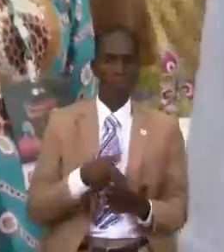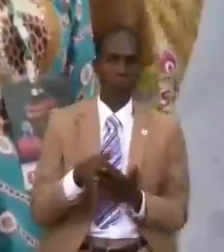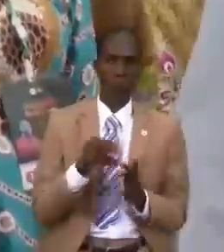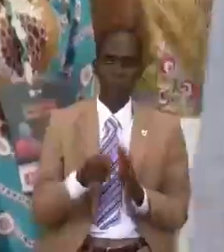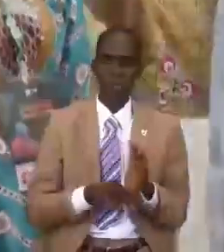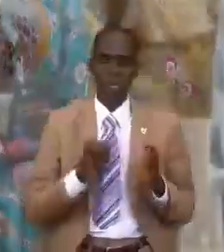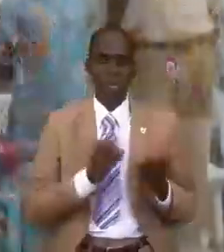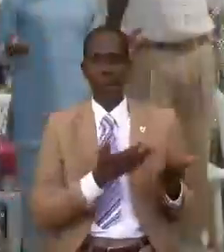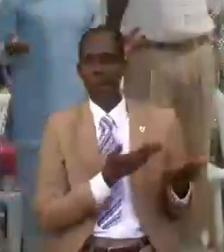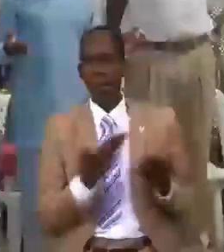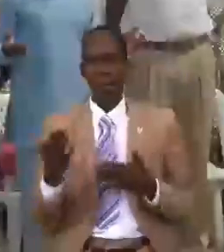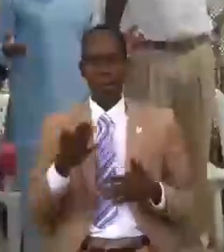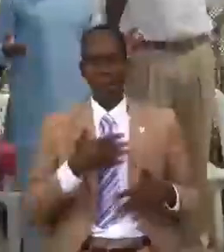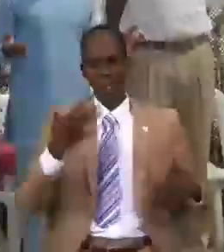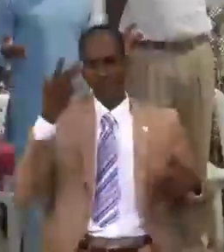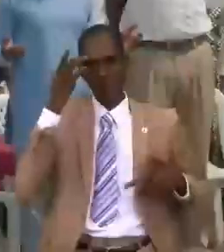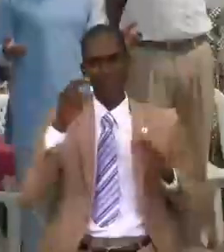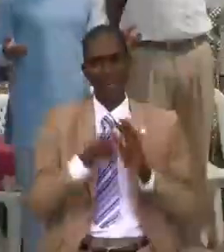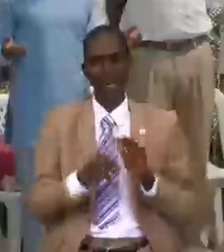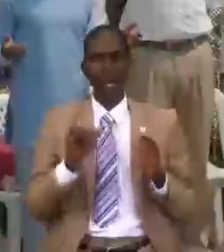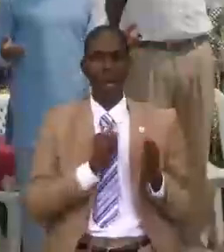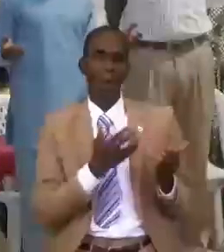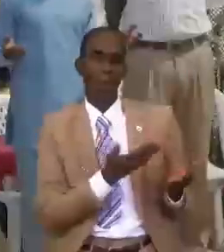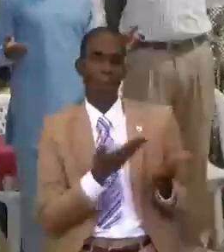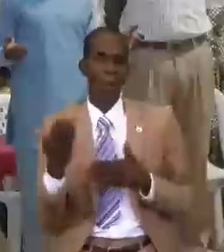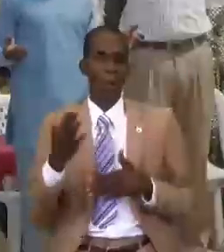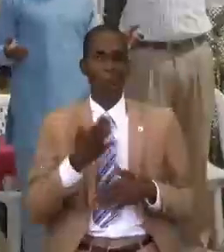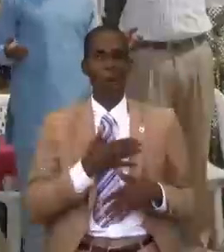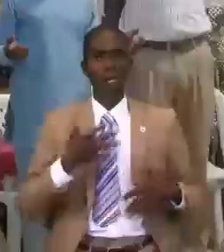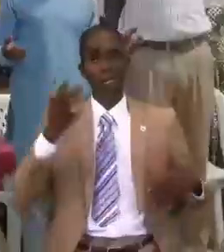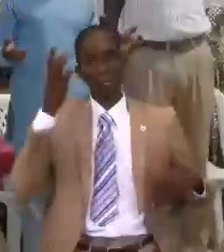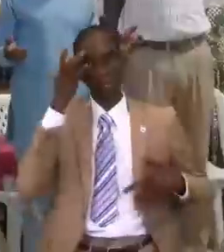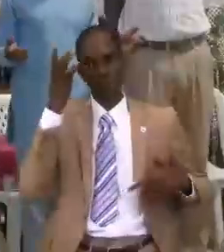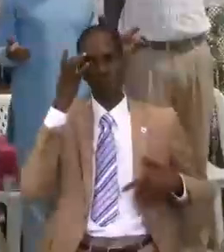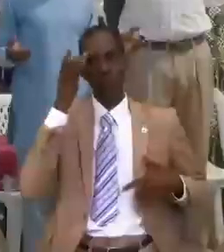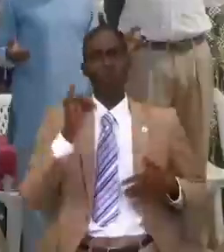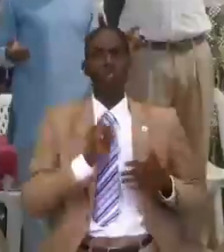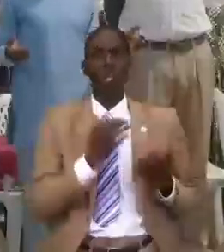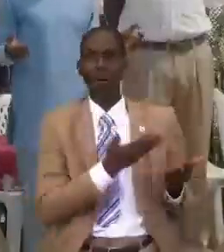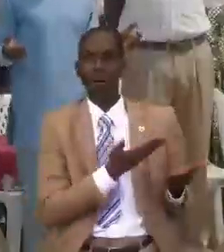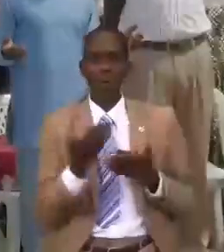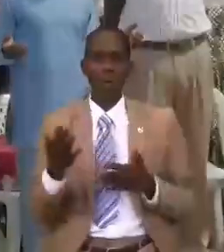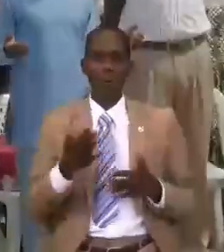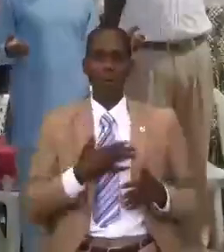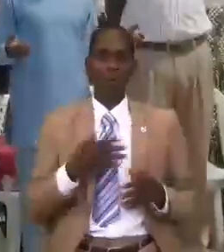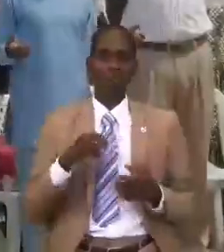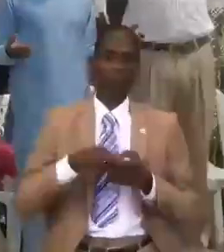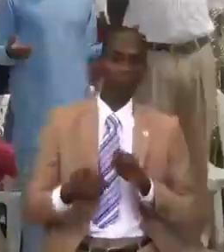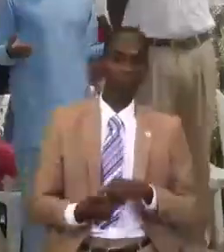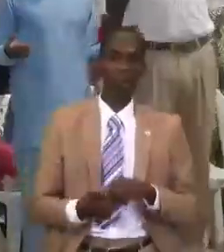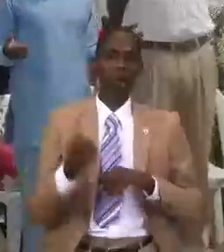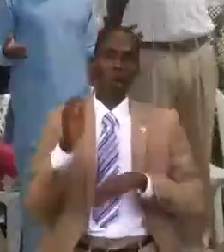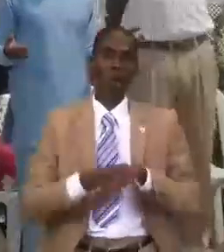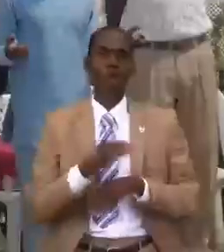lay my disease, I lay my deformity on Christ. He is the one. Yeah, you have to